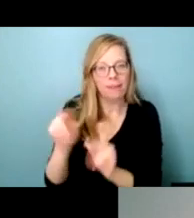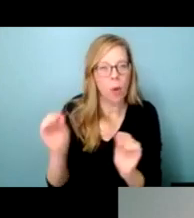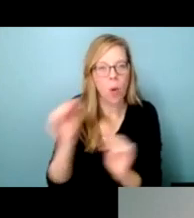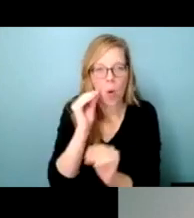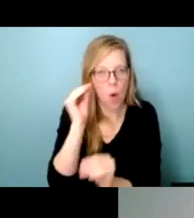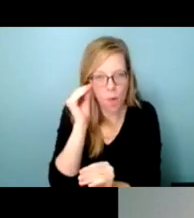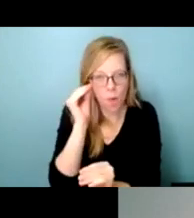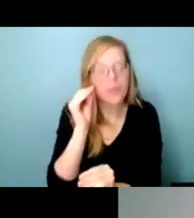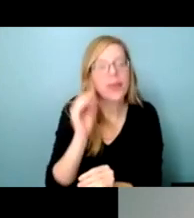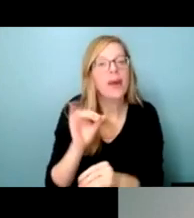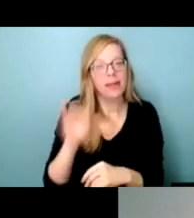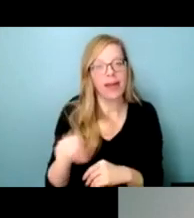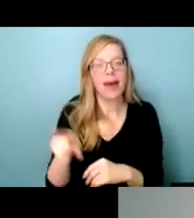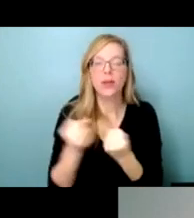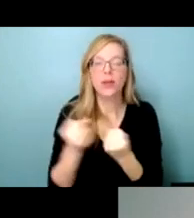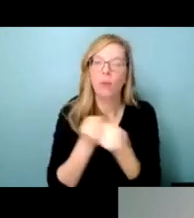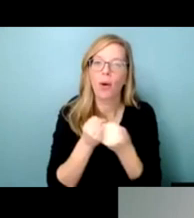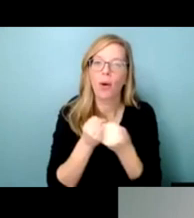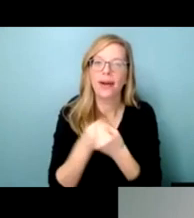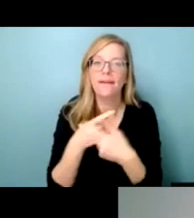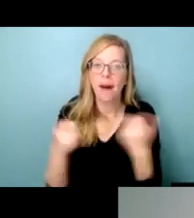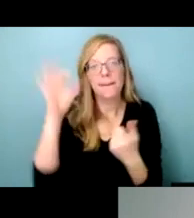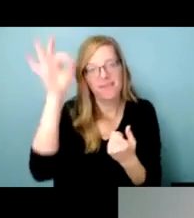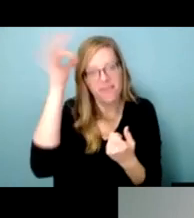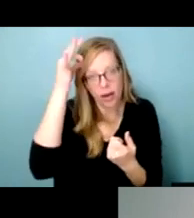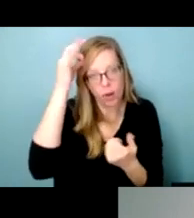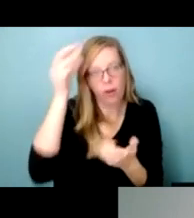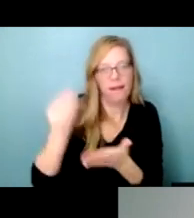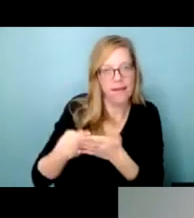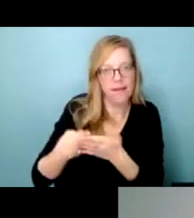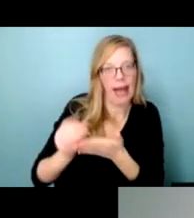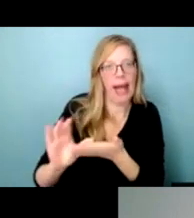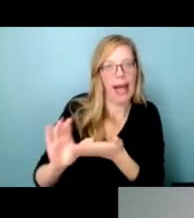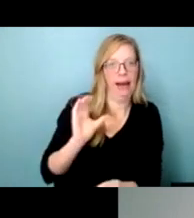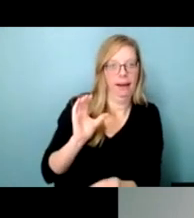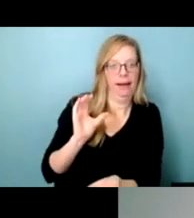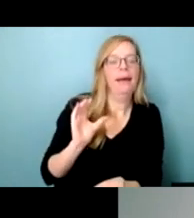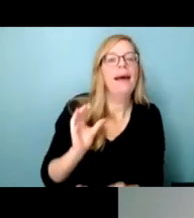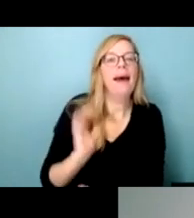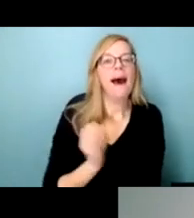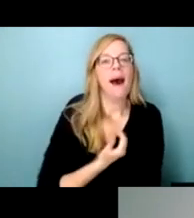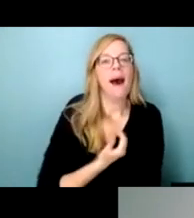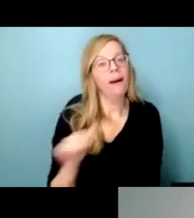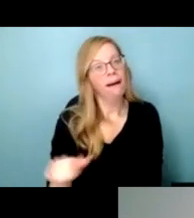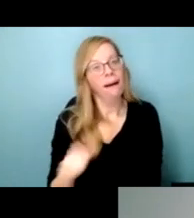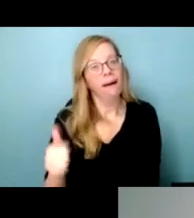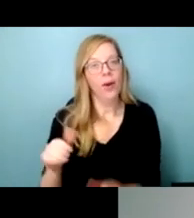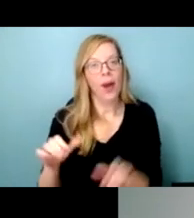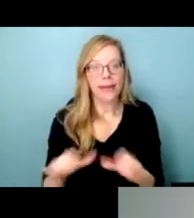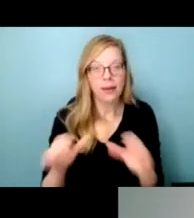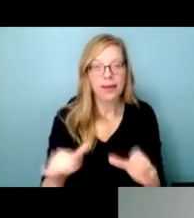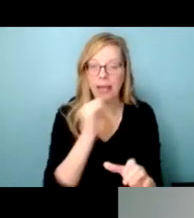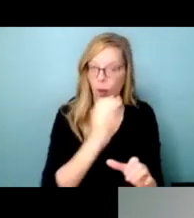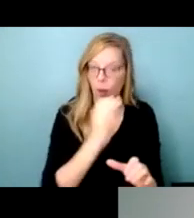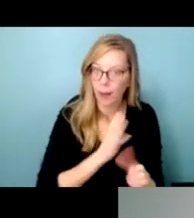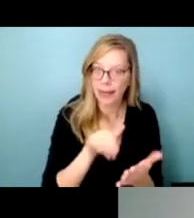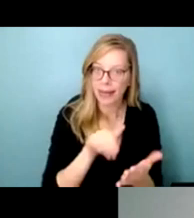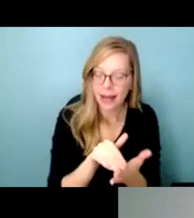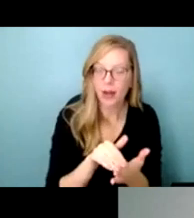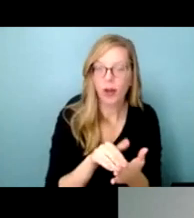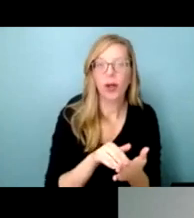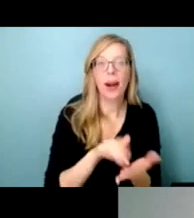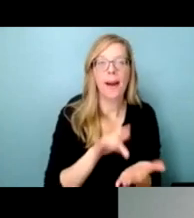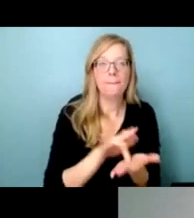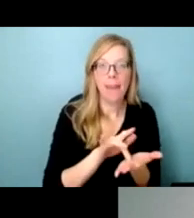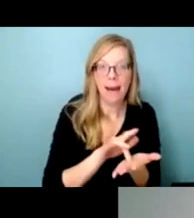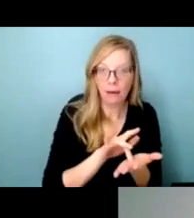have been primarily supported by federal funding. And then our other activities, our women's center, our medical boarding,